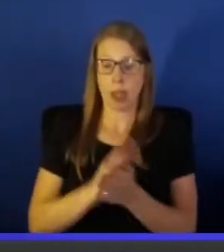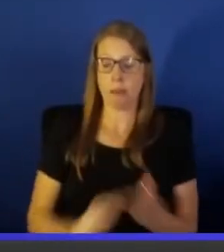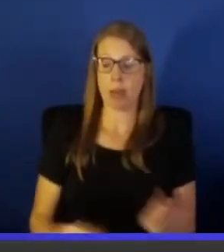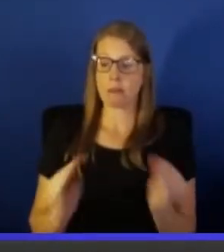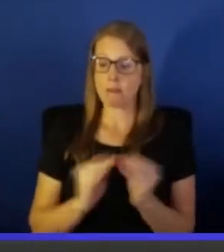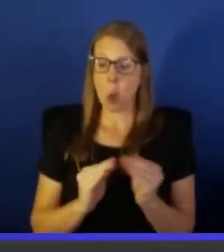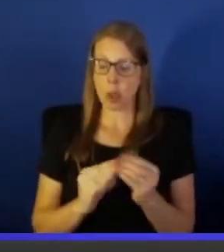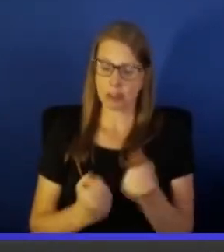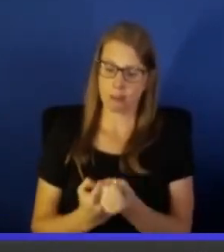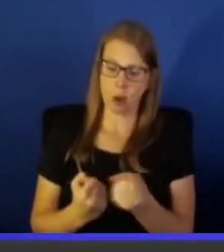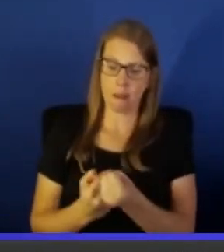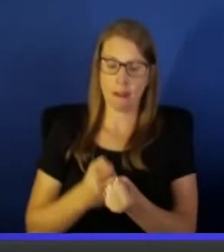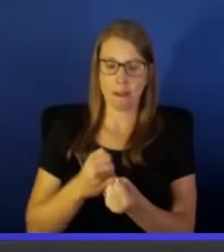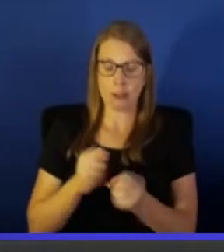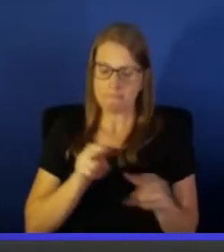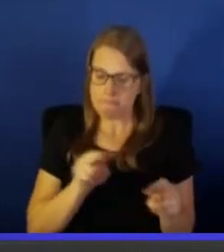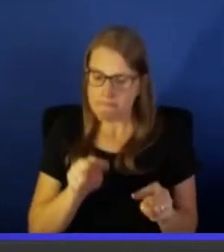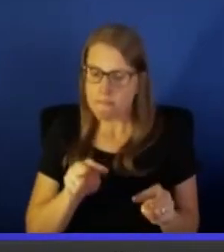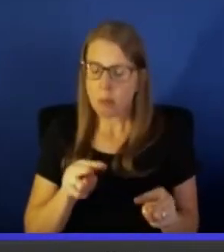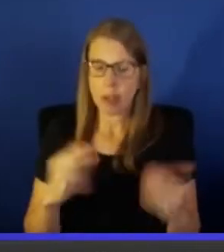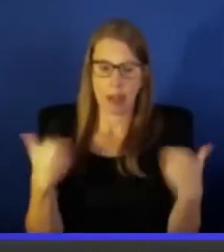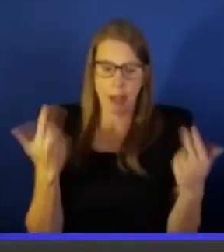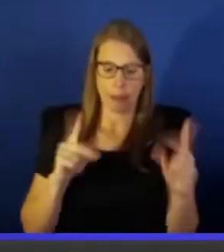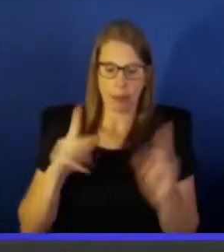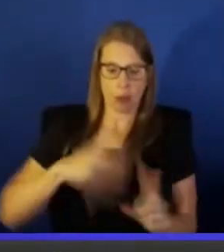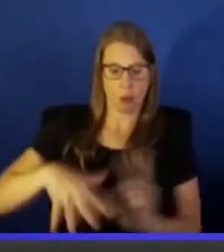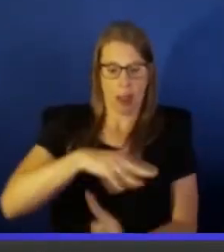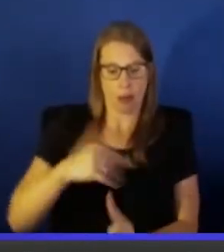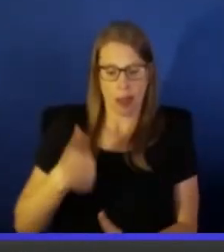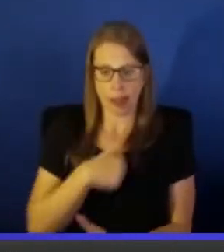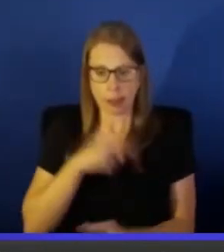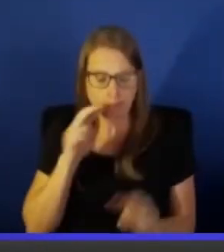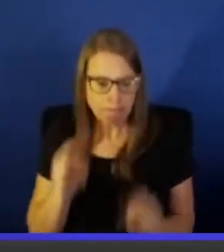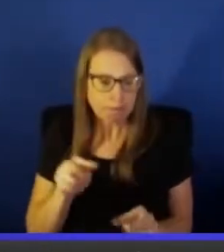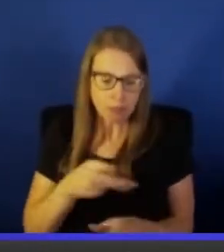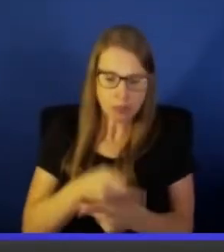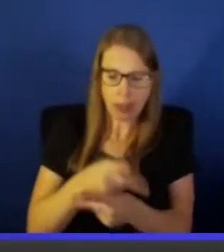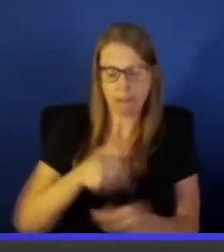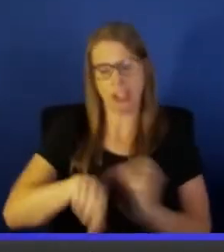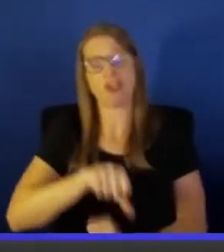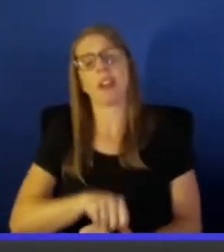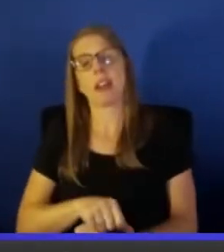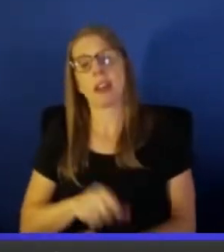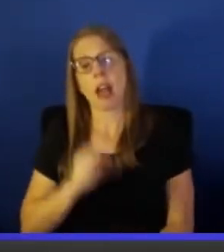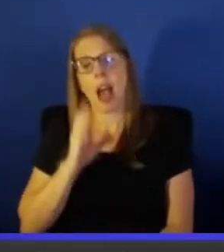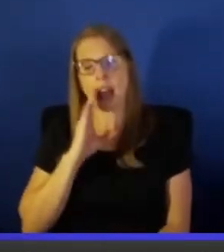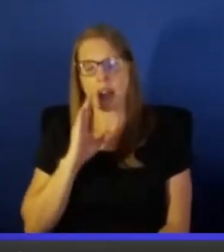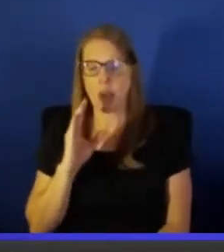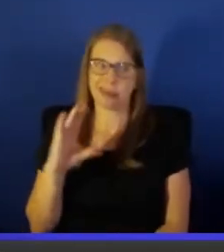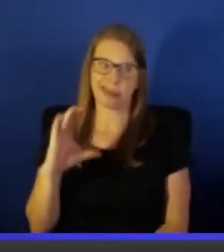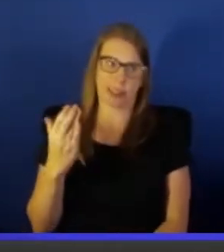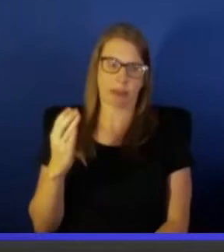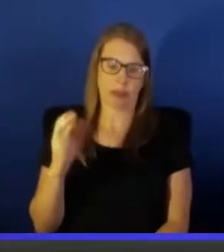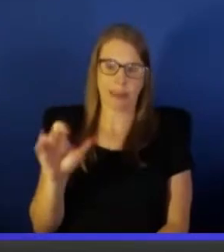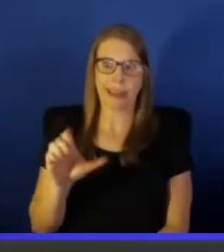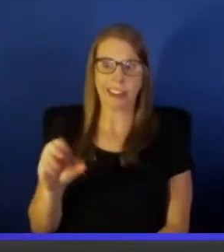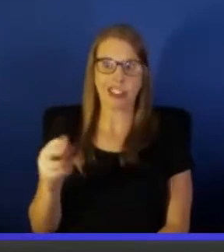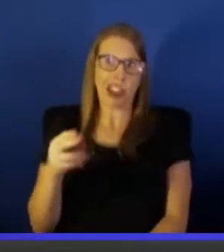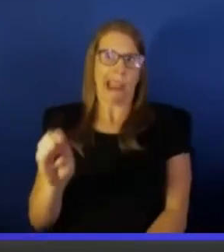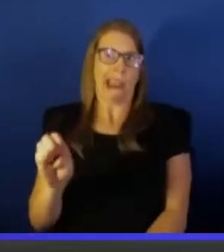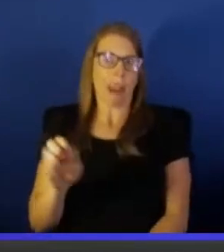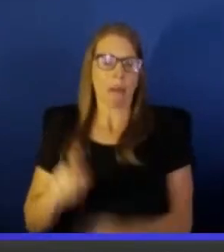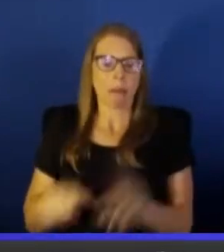are around us, people who may be in pain. Look in and look out for each other. I know that sounds sort of cliche, but that is really a big part of what